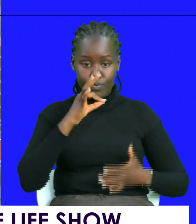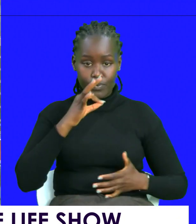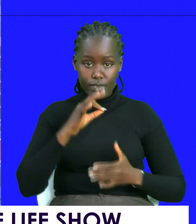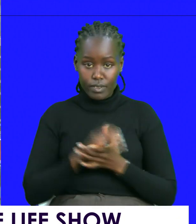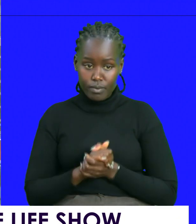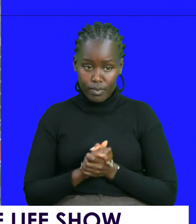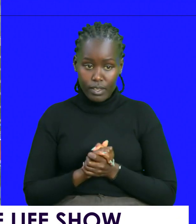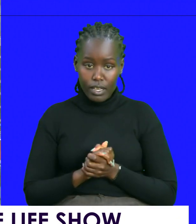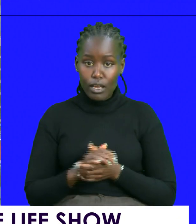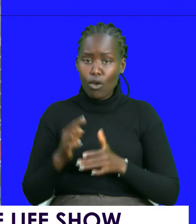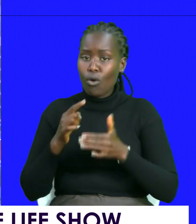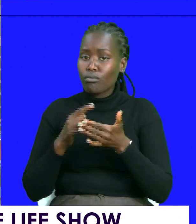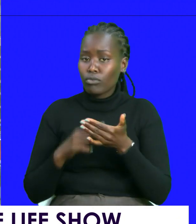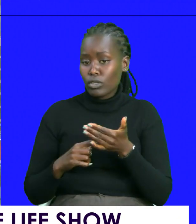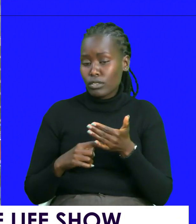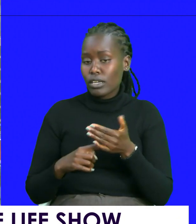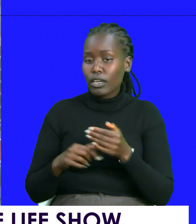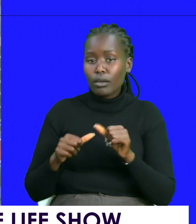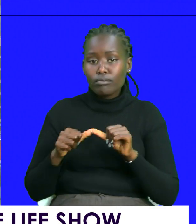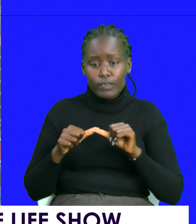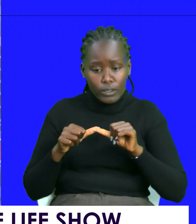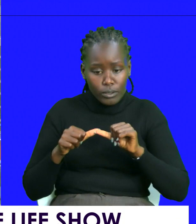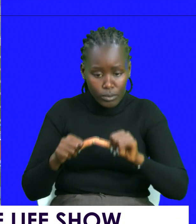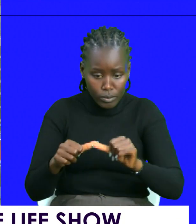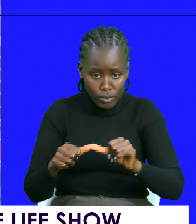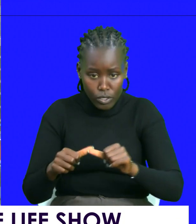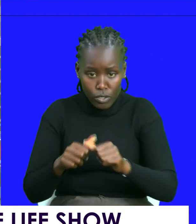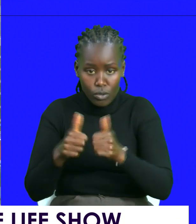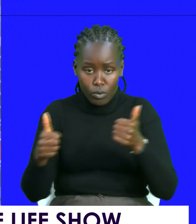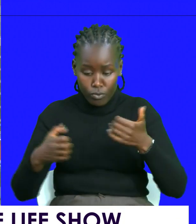that can stand the test of emotional